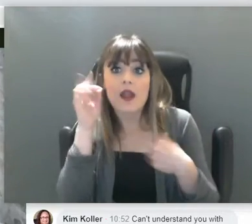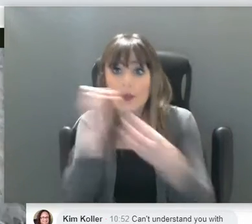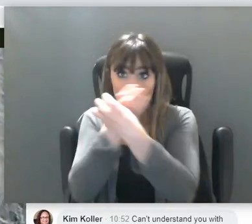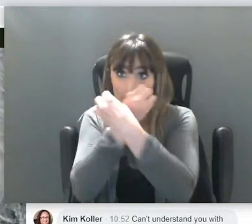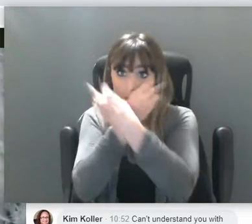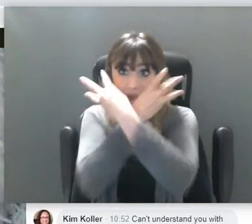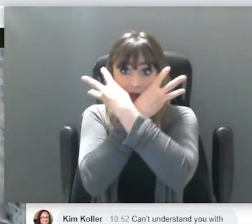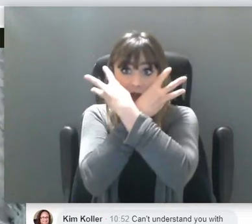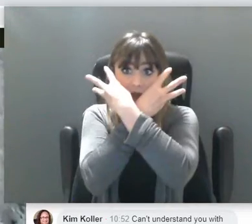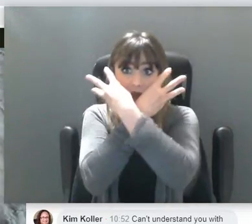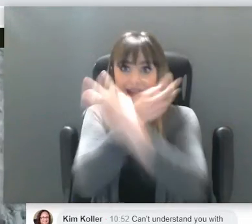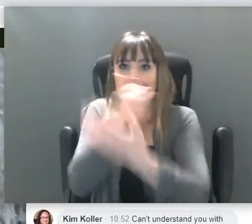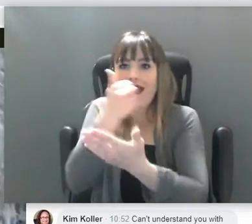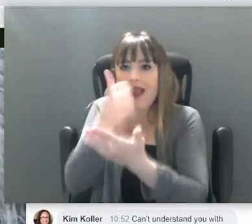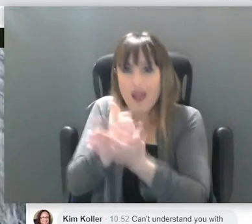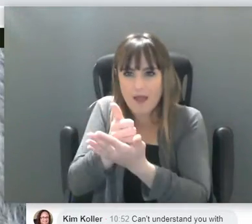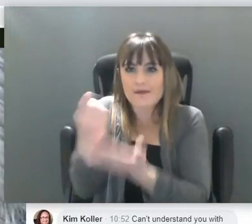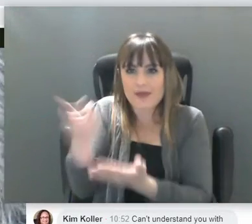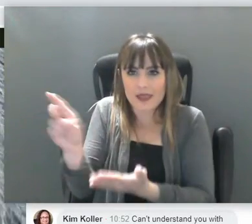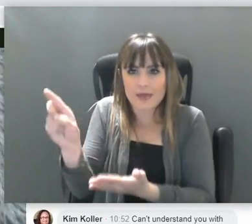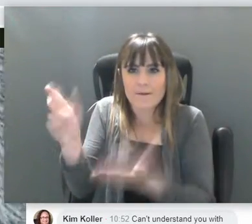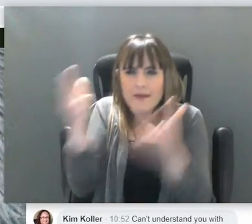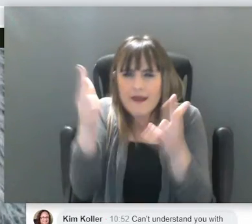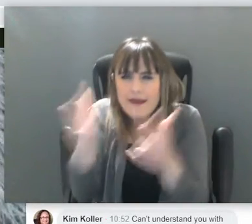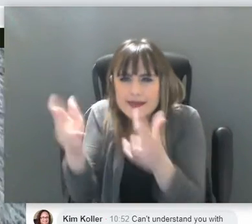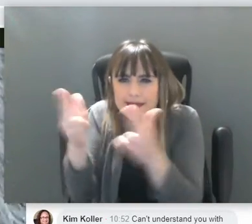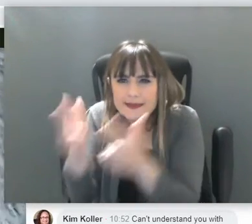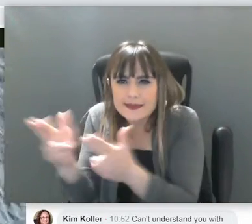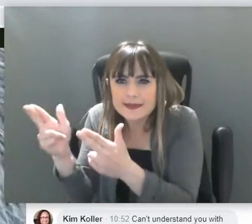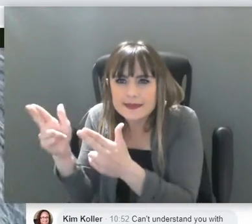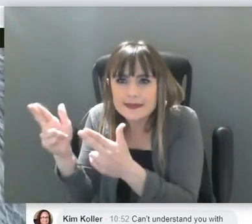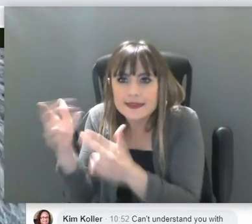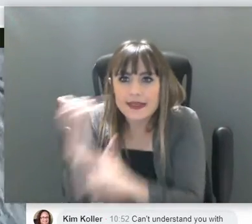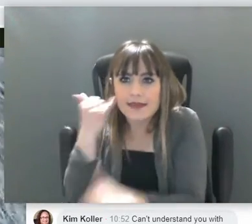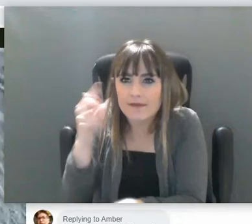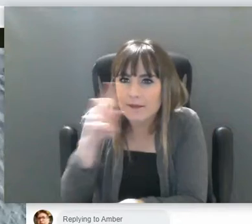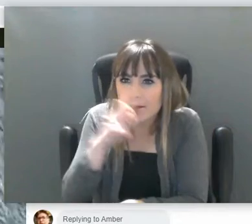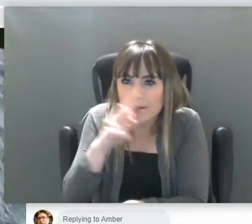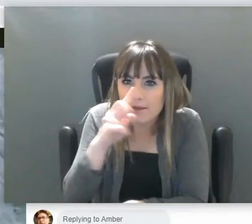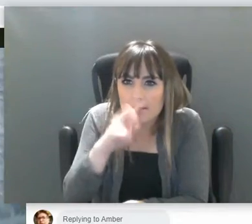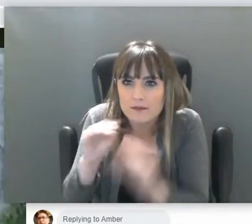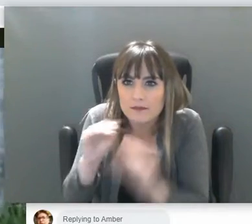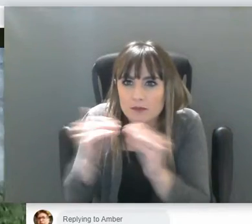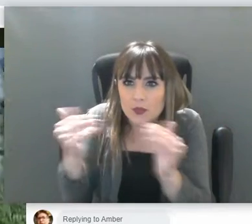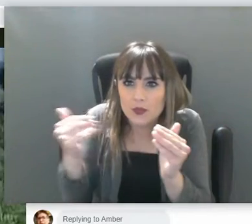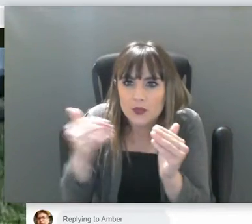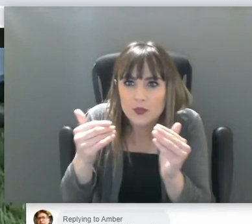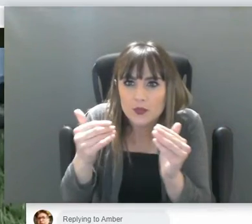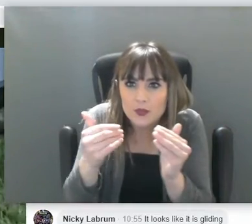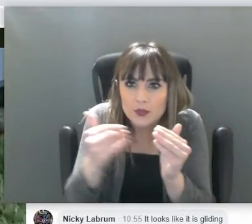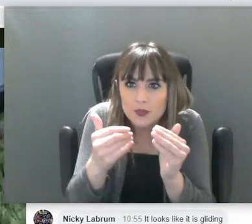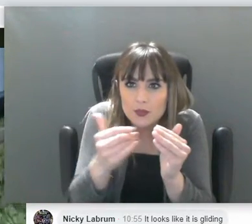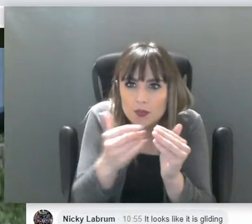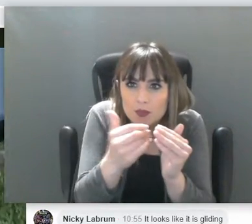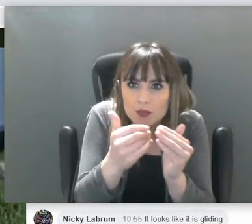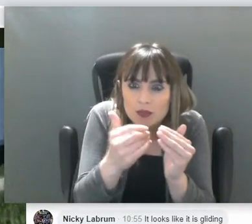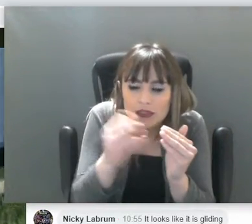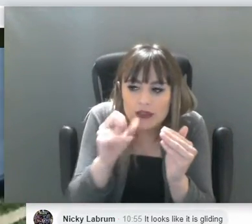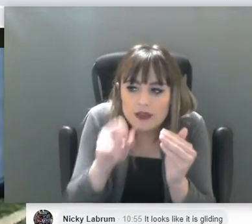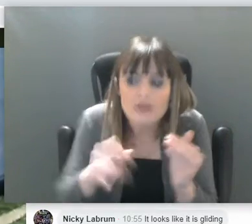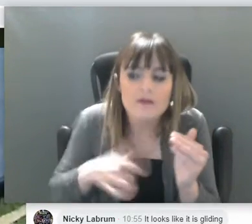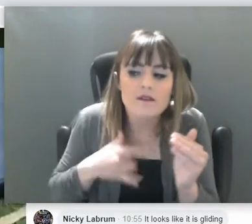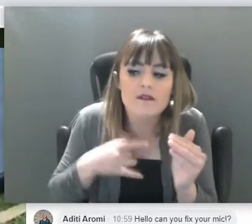for hunting. They, as a mouse or something gets closer, they can sense where exactly that mouse is